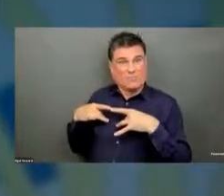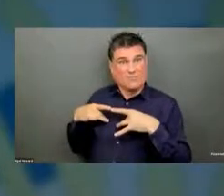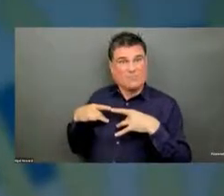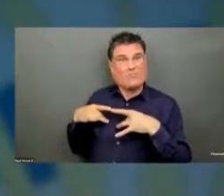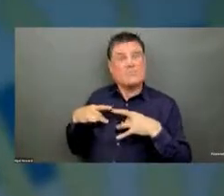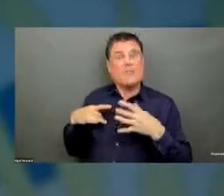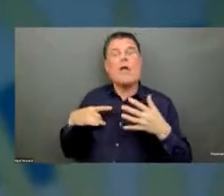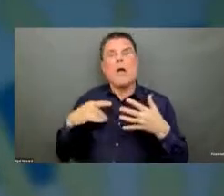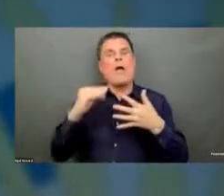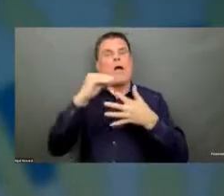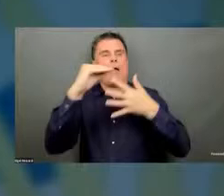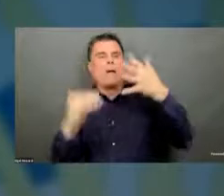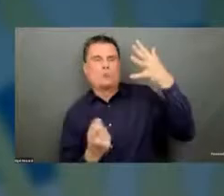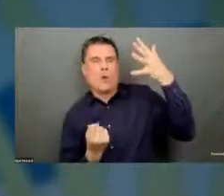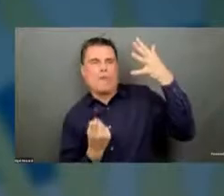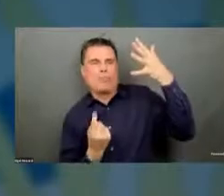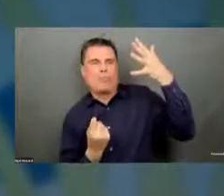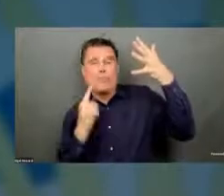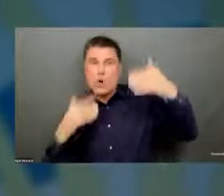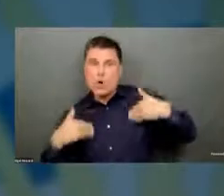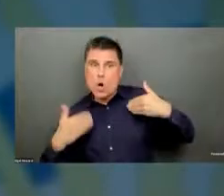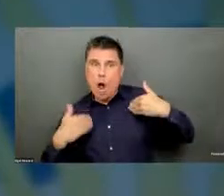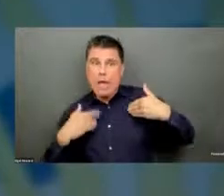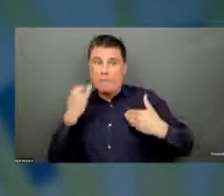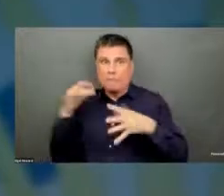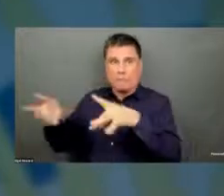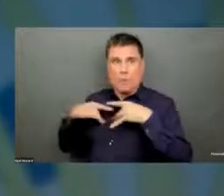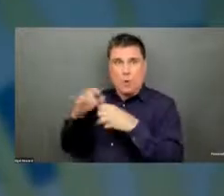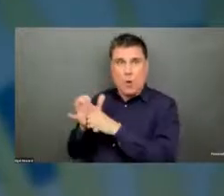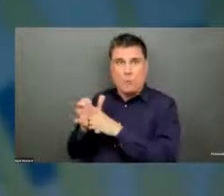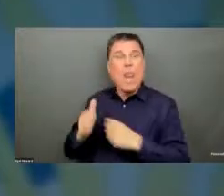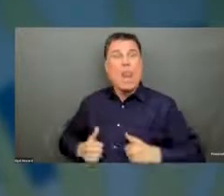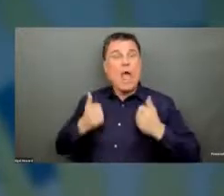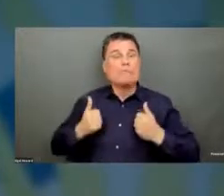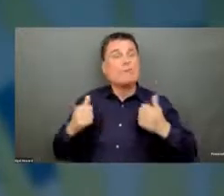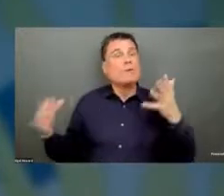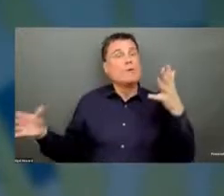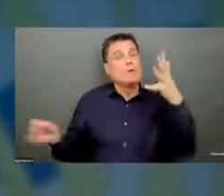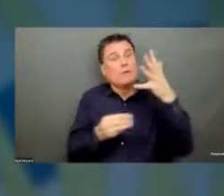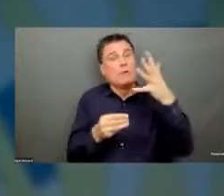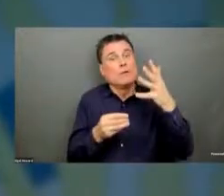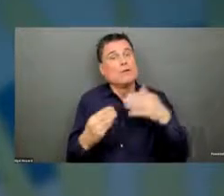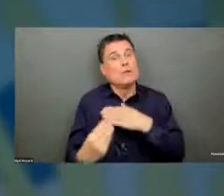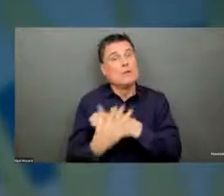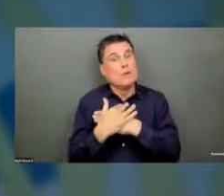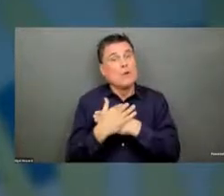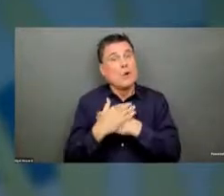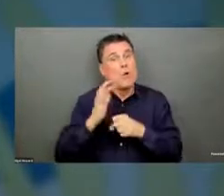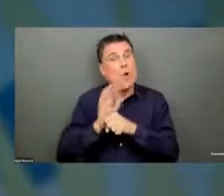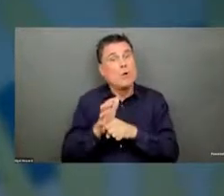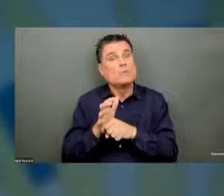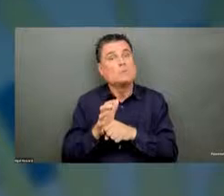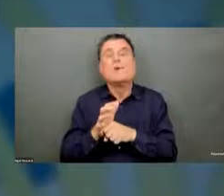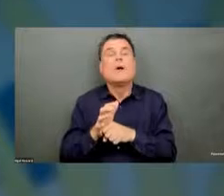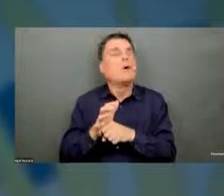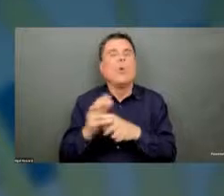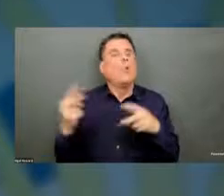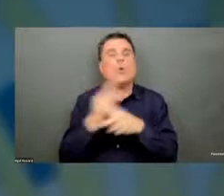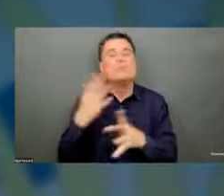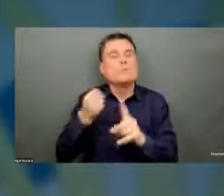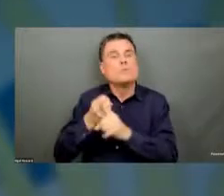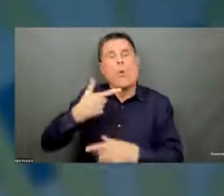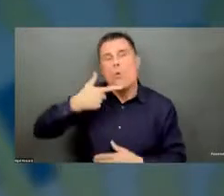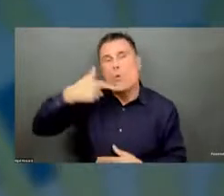just seen, that COVID-19 has had a profound impact on older people in our communities, and the overdose